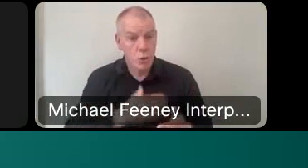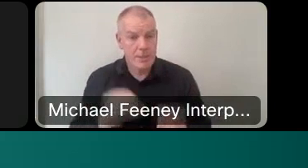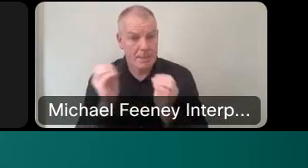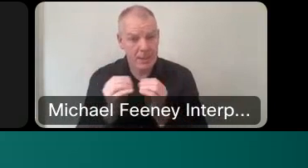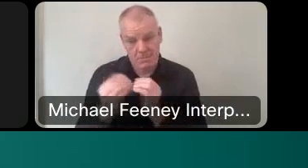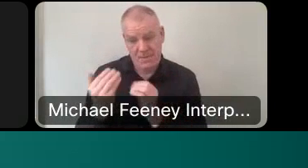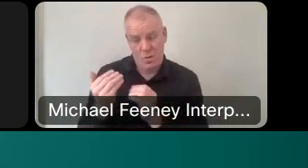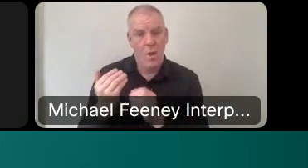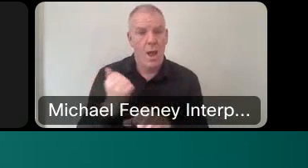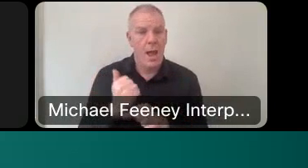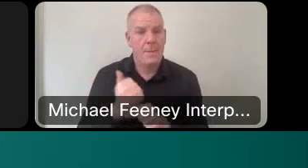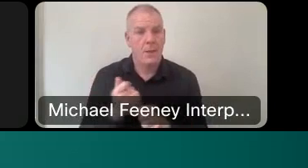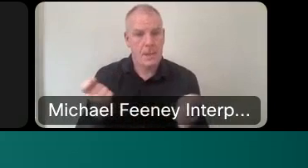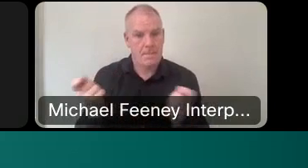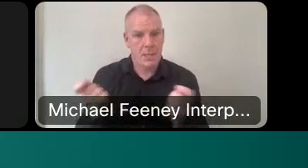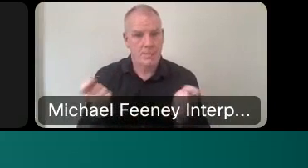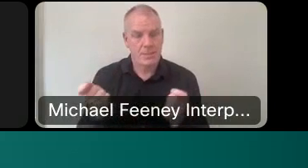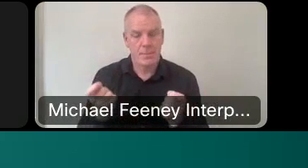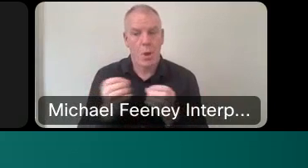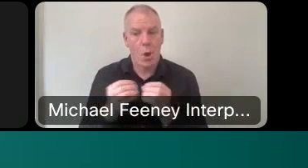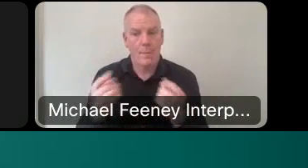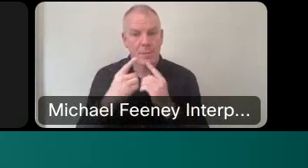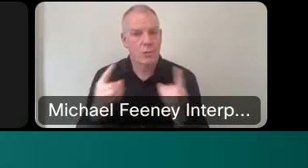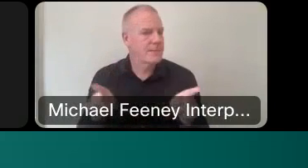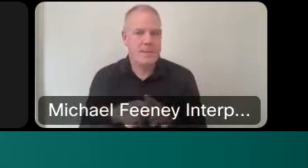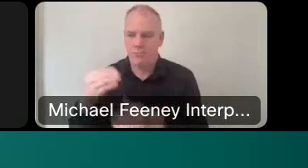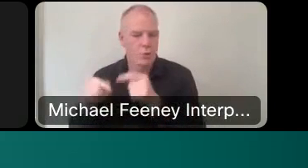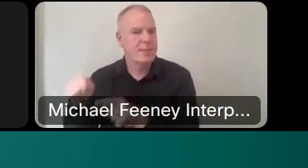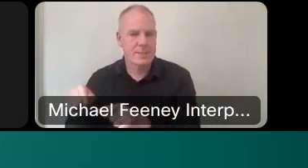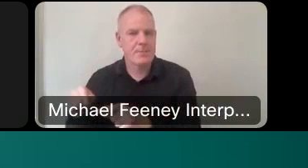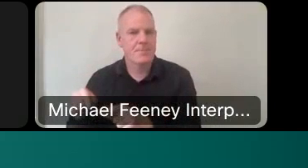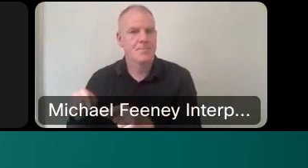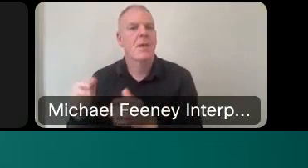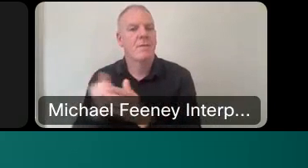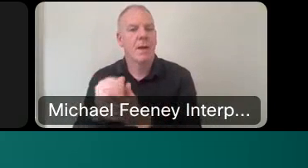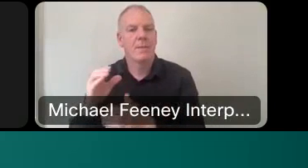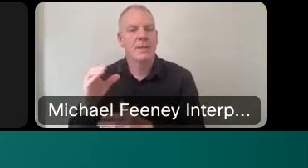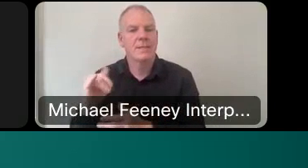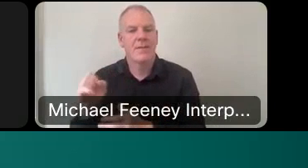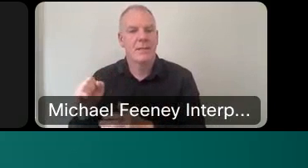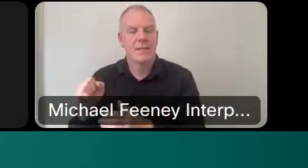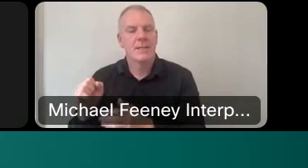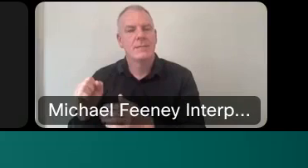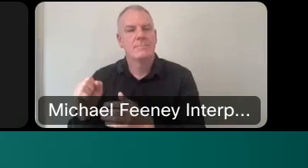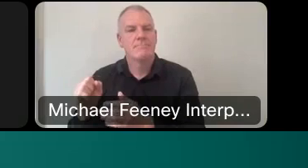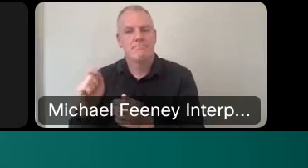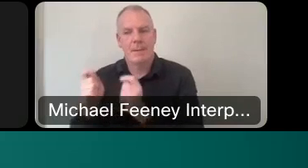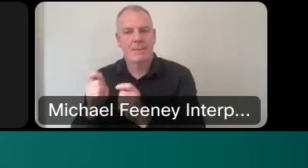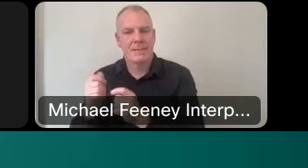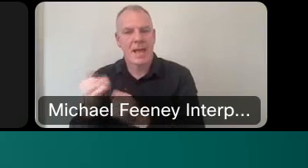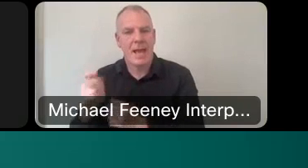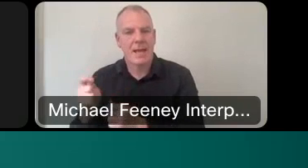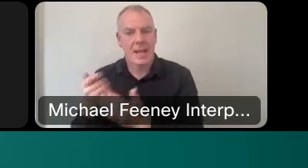you in relation to the management open disclosure will be the same process for the Civil Liability Amendment Act and the legal protections that